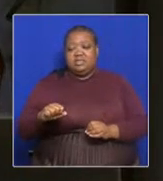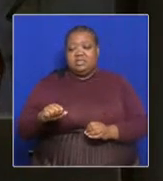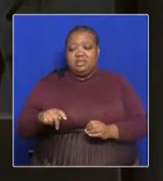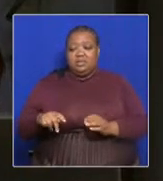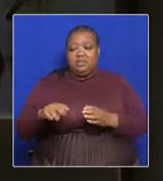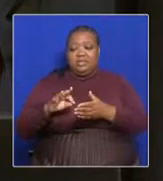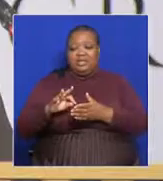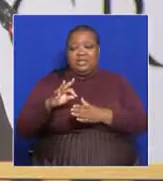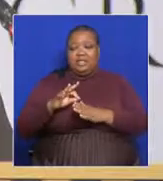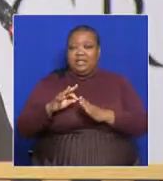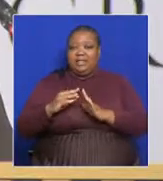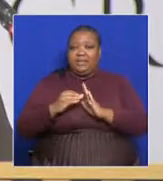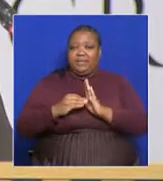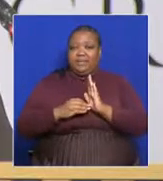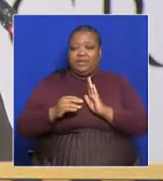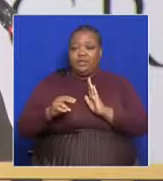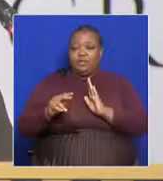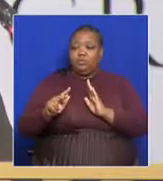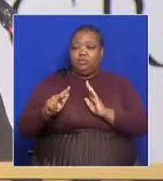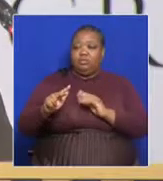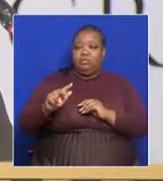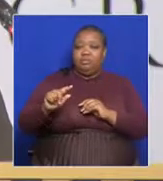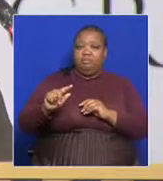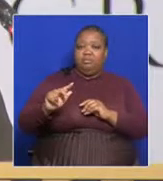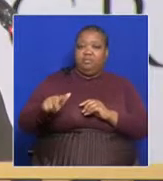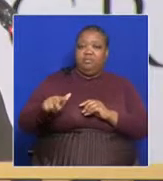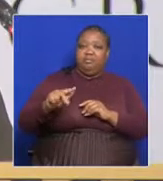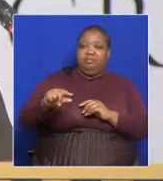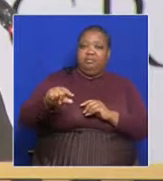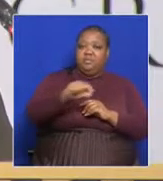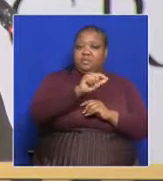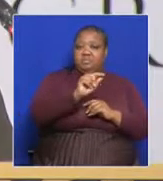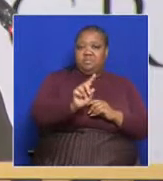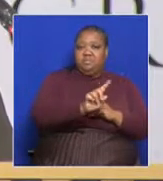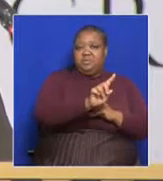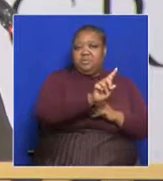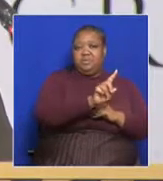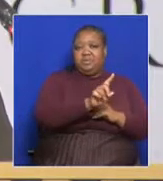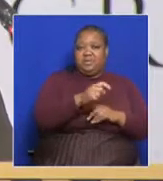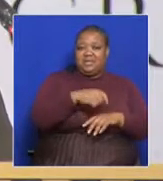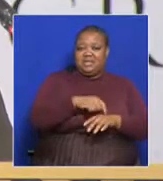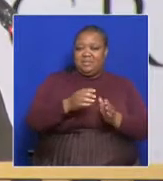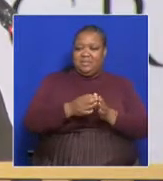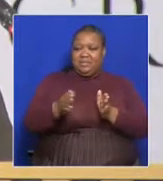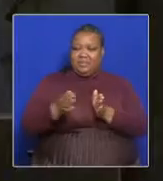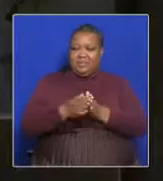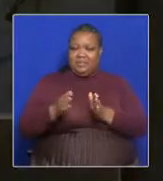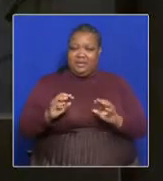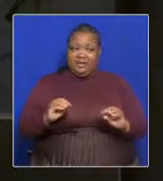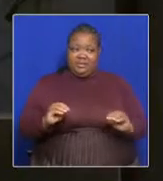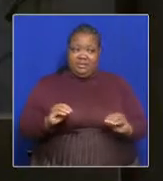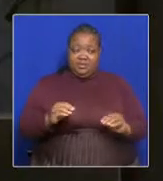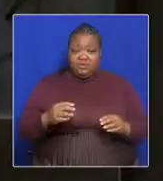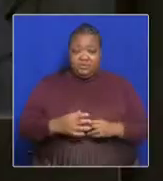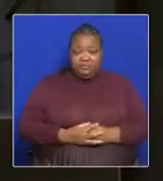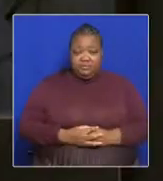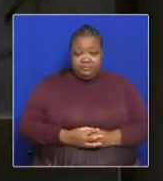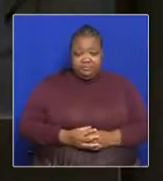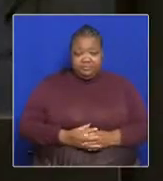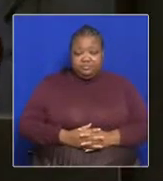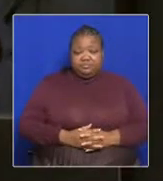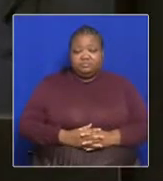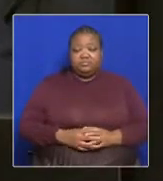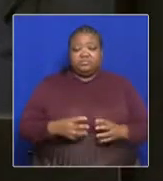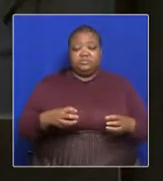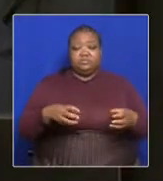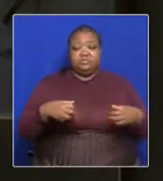point. There's a window. There has to be. Yes, there was. They started unloading them. Yes. You